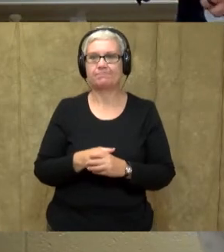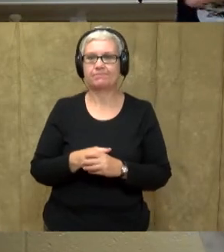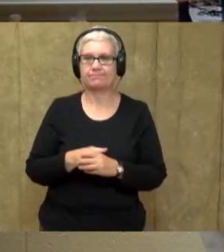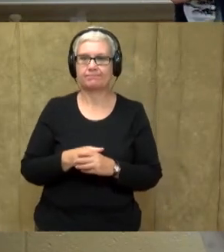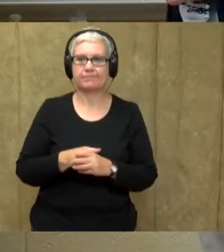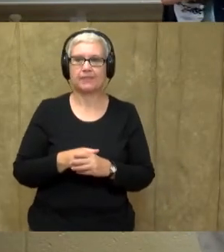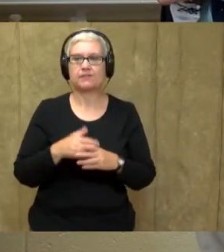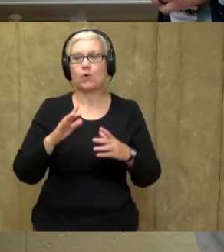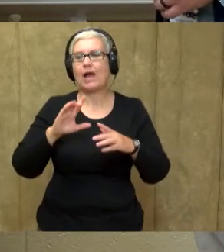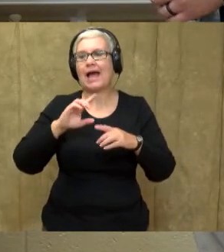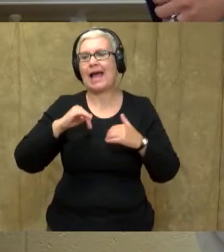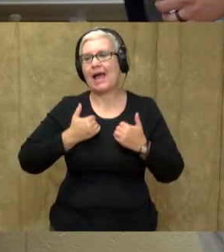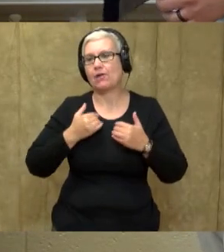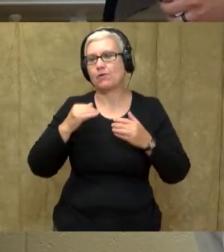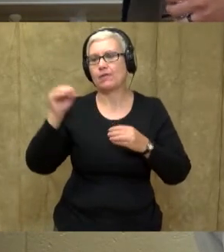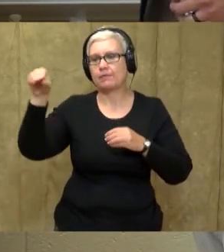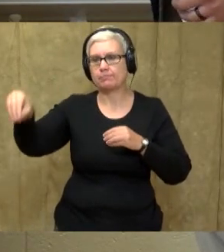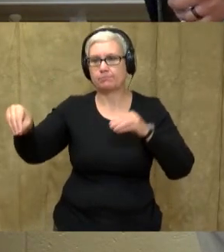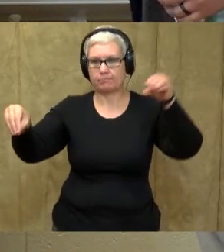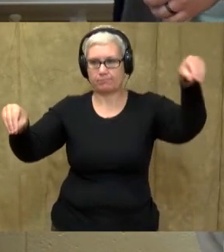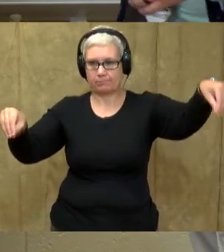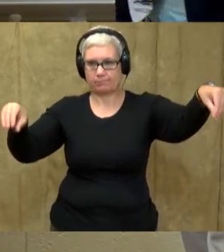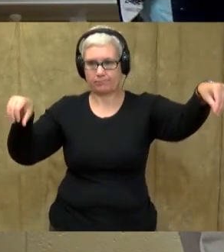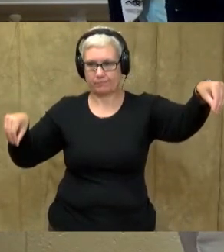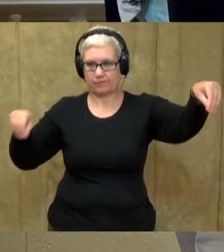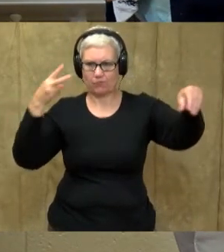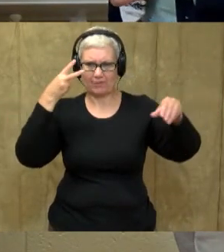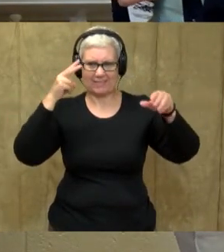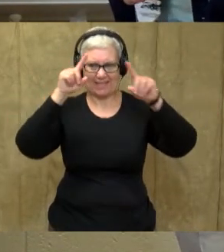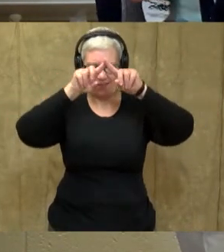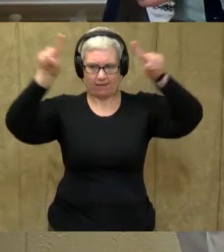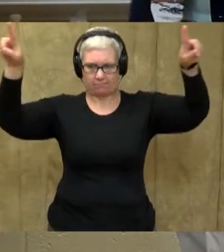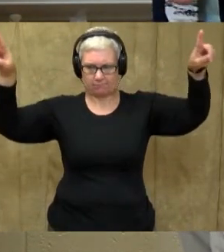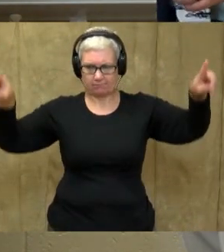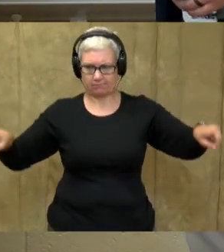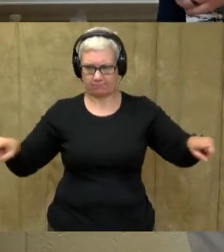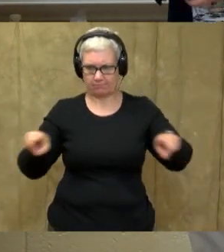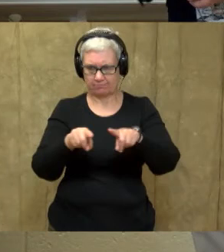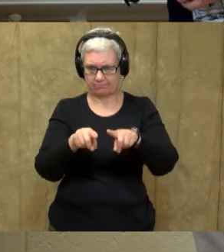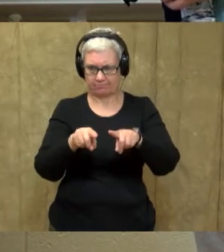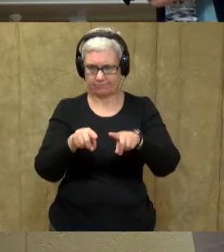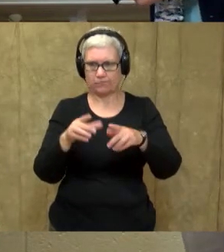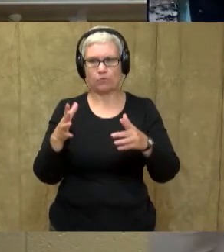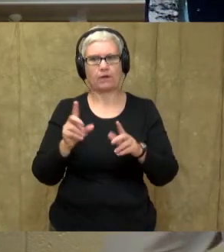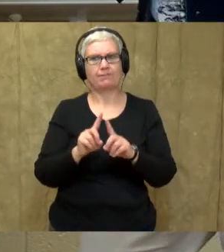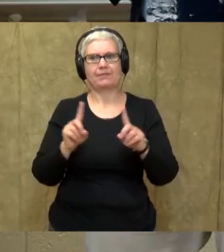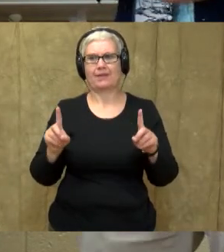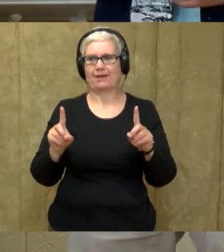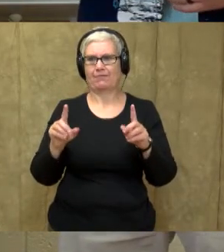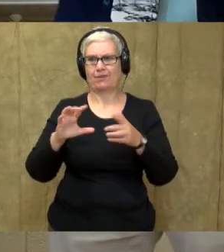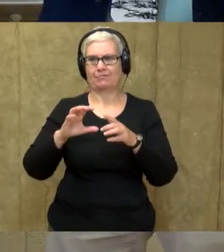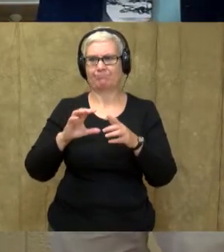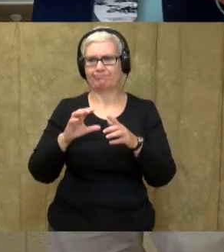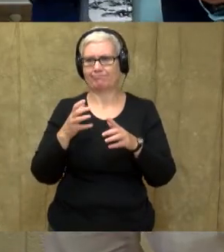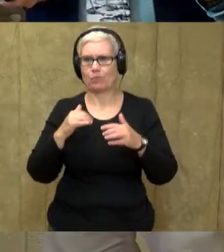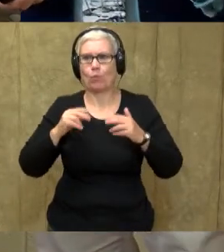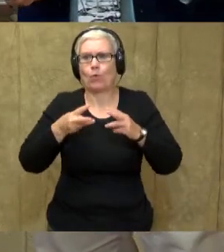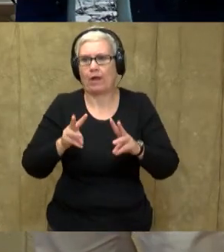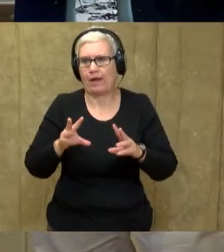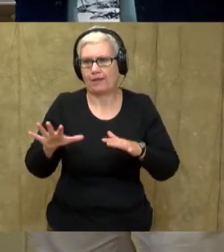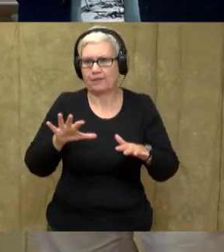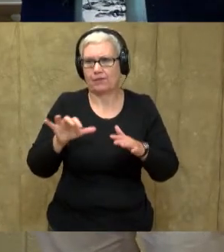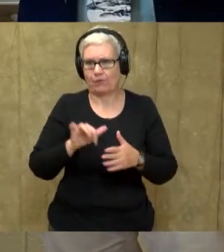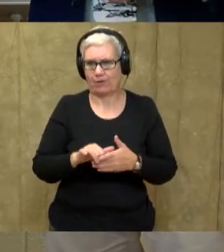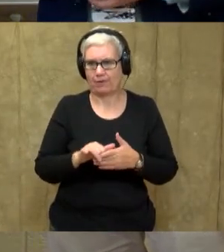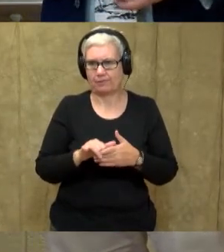where they need to place the stakes? So if you kind of look at this little visual, we've got a bunch of different combinations that exist. So for those of you who are